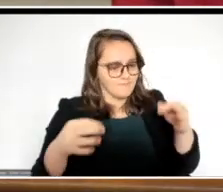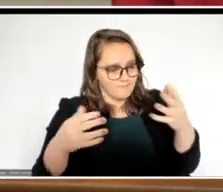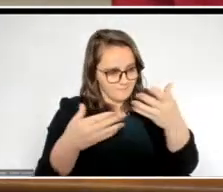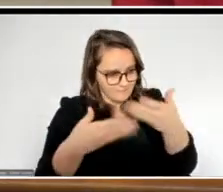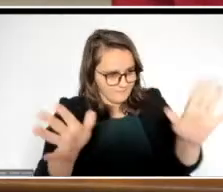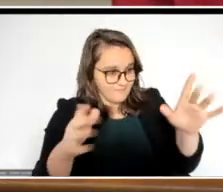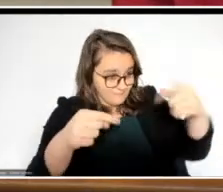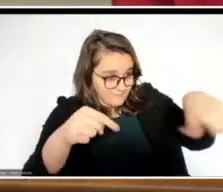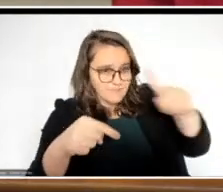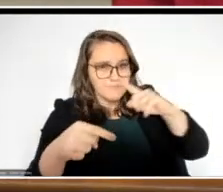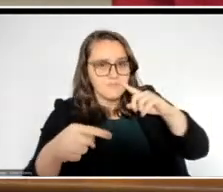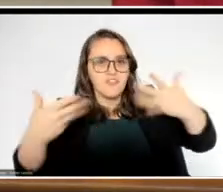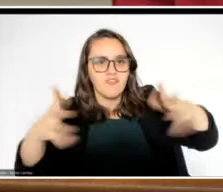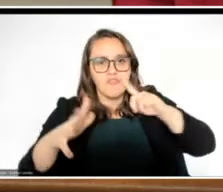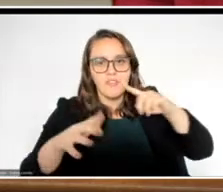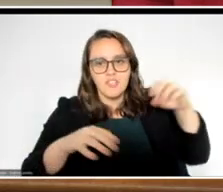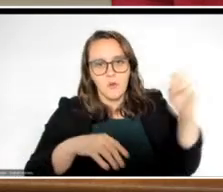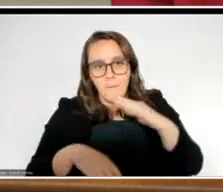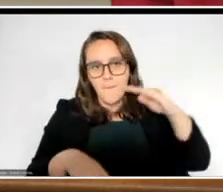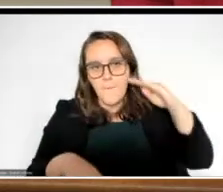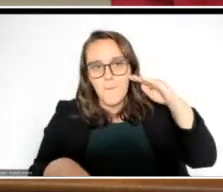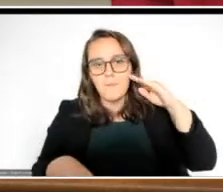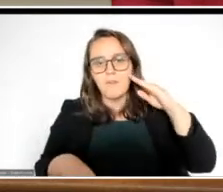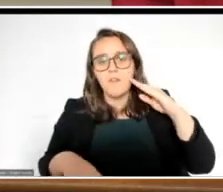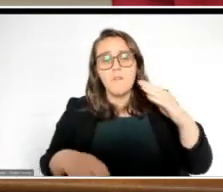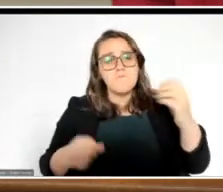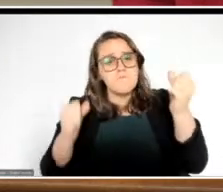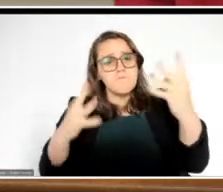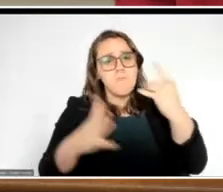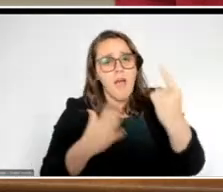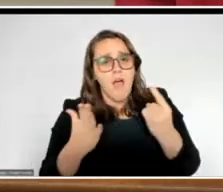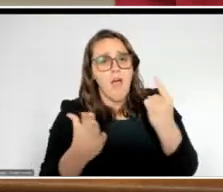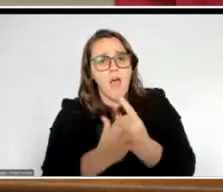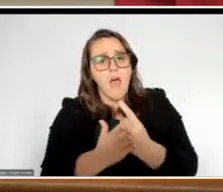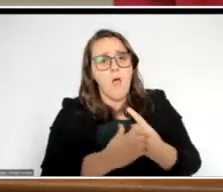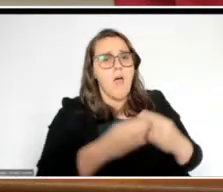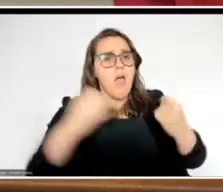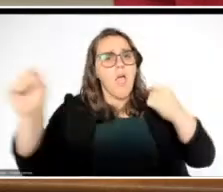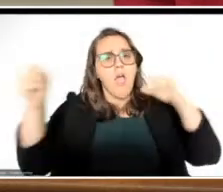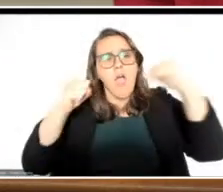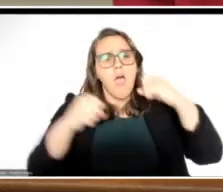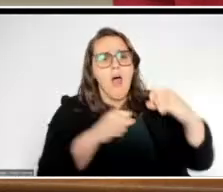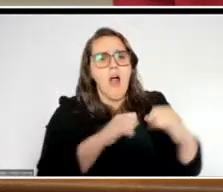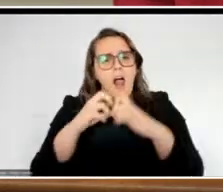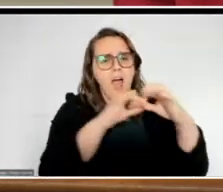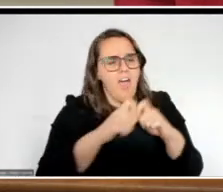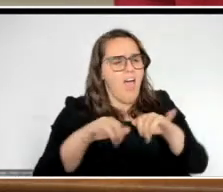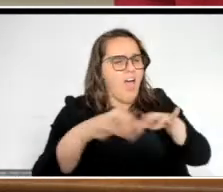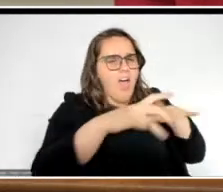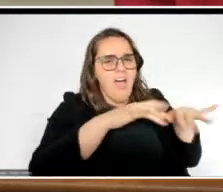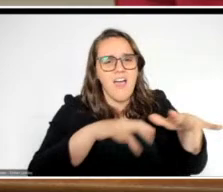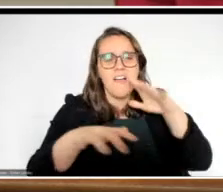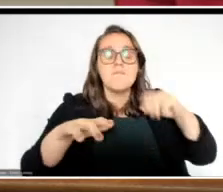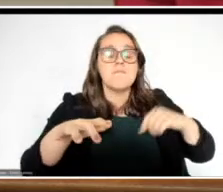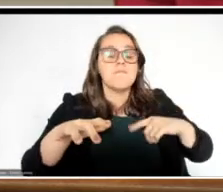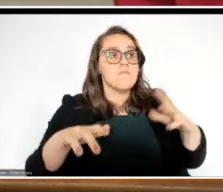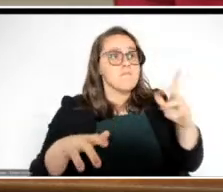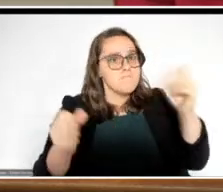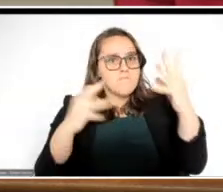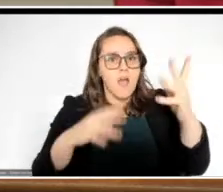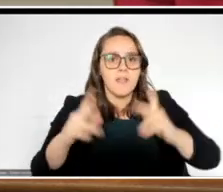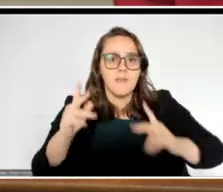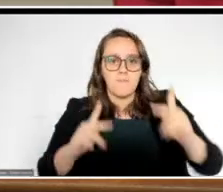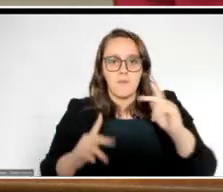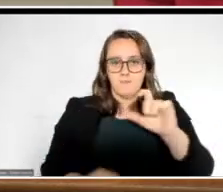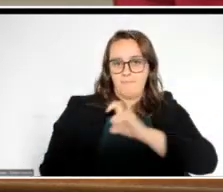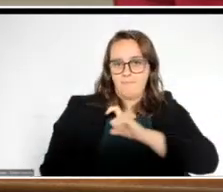after multiple hours of rioting and more than 100 serious injuries suffered by our law enforcement officers, the crowd finally began